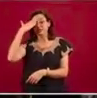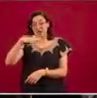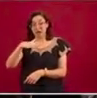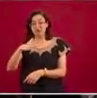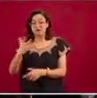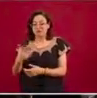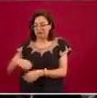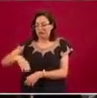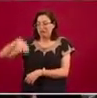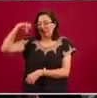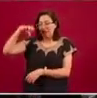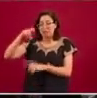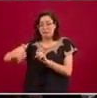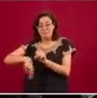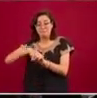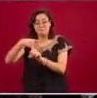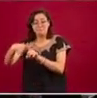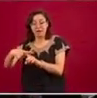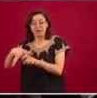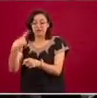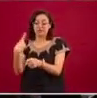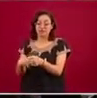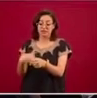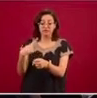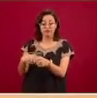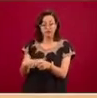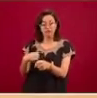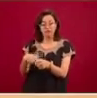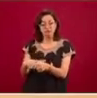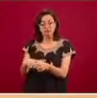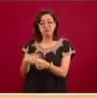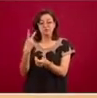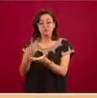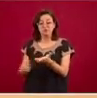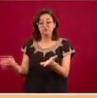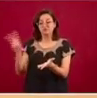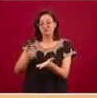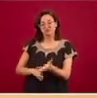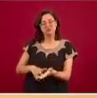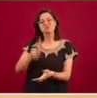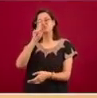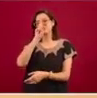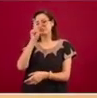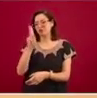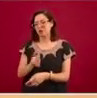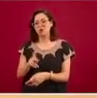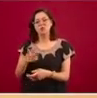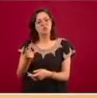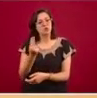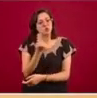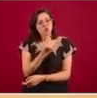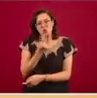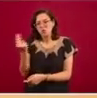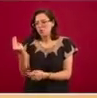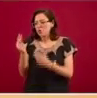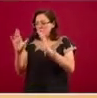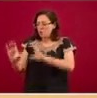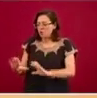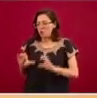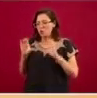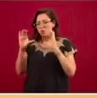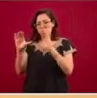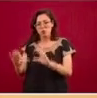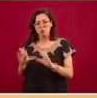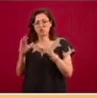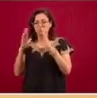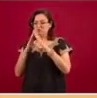immunosuppression. So please remember, all of those people who have any of these diseases or are over 60 years